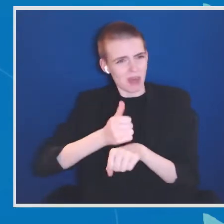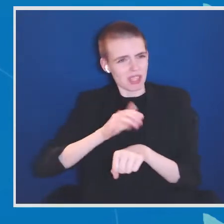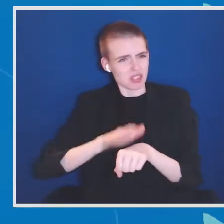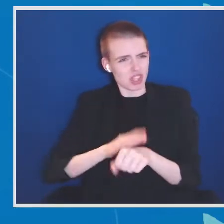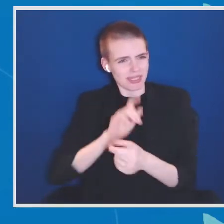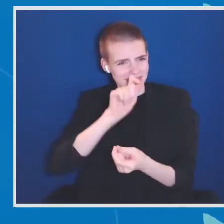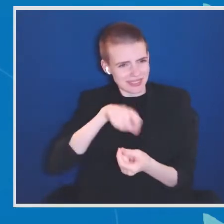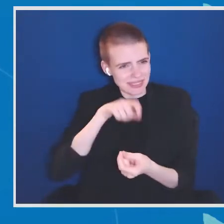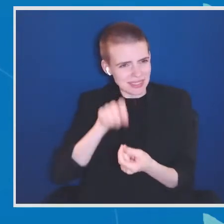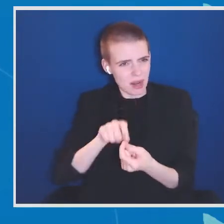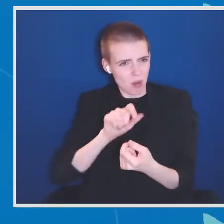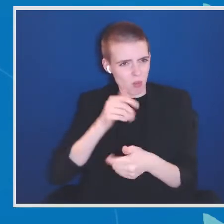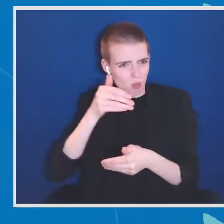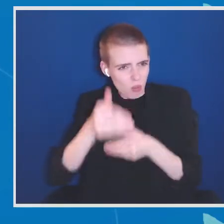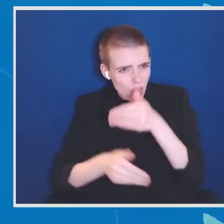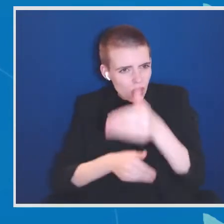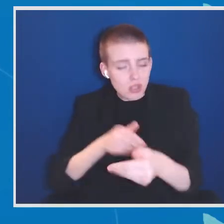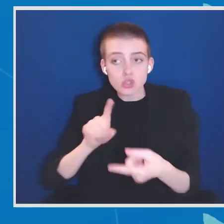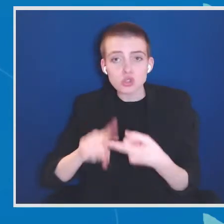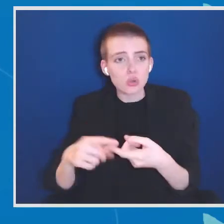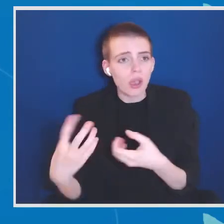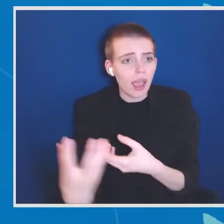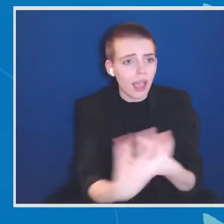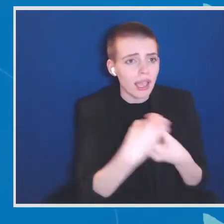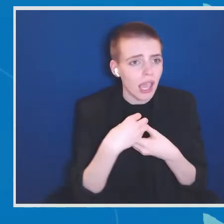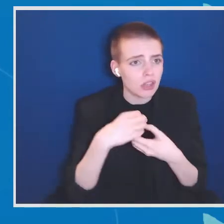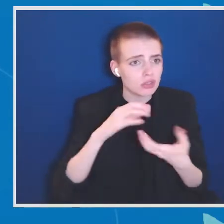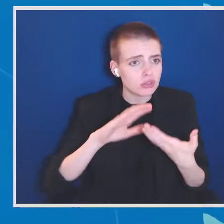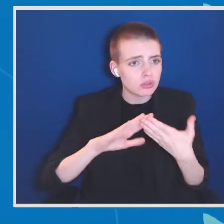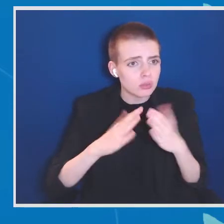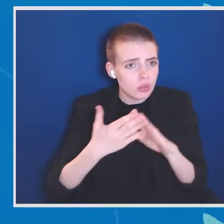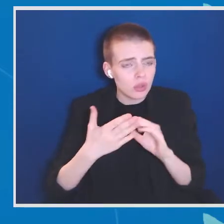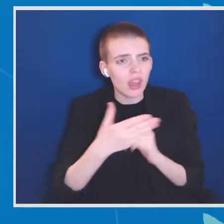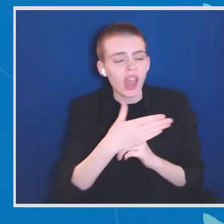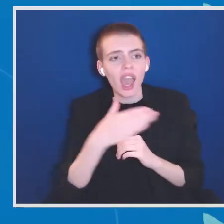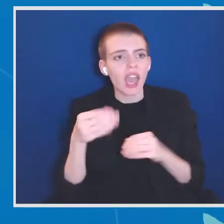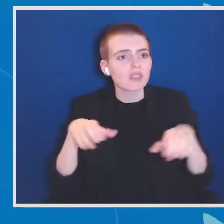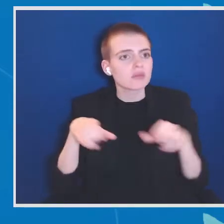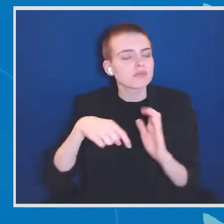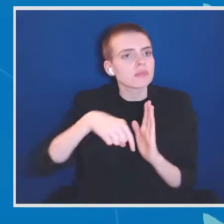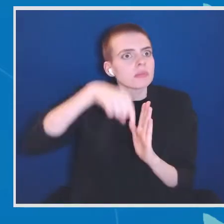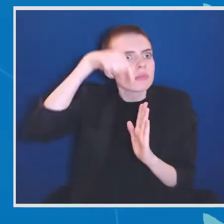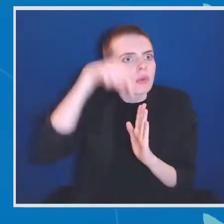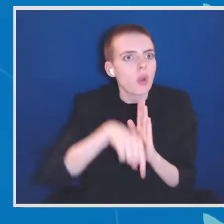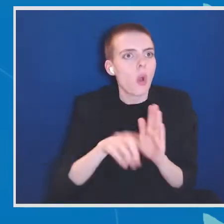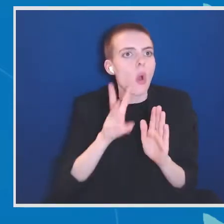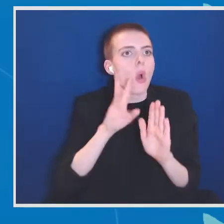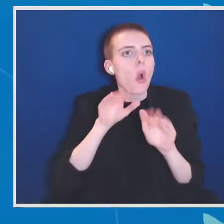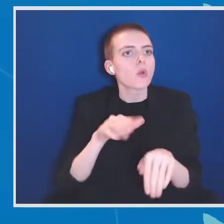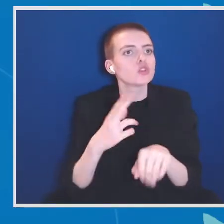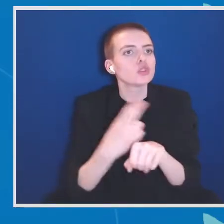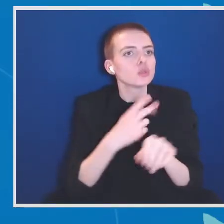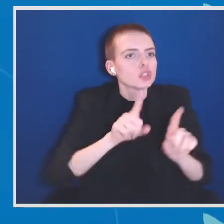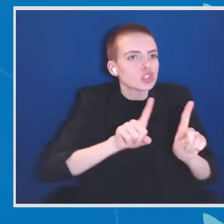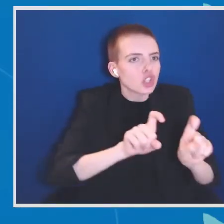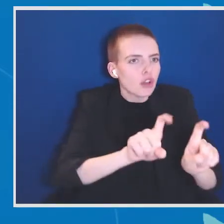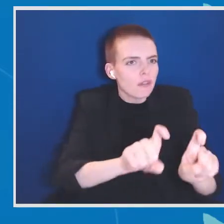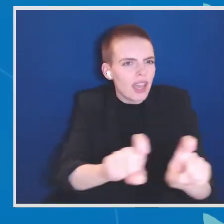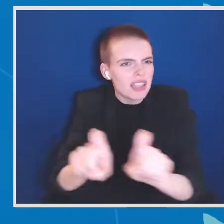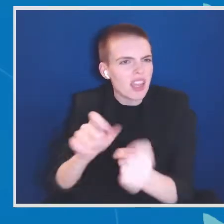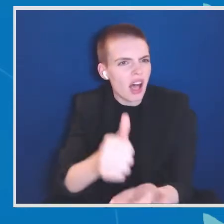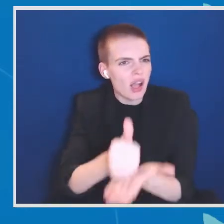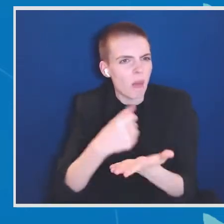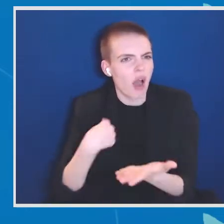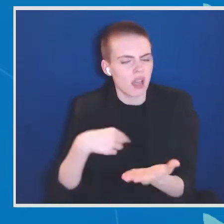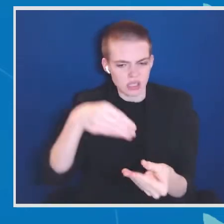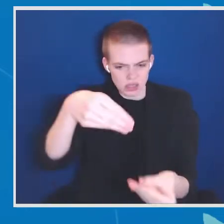the communities and do these very intensive ocean usage surveys to really understand how the ocean is used, and so we